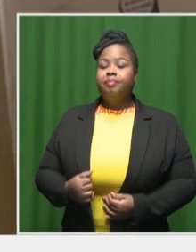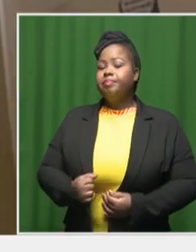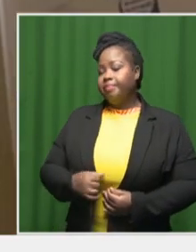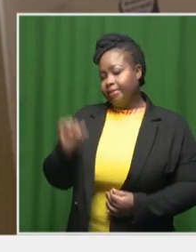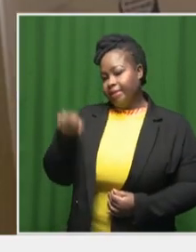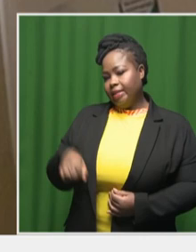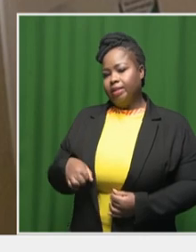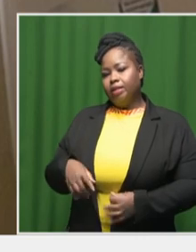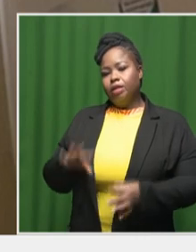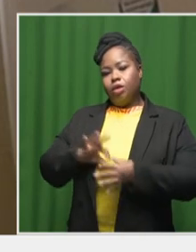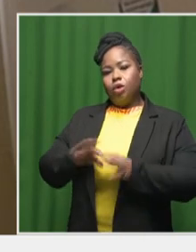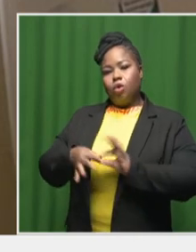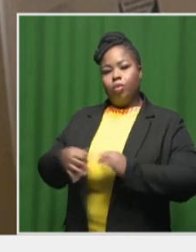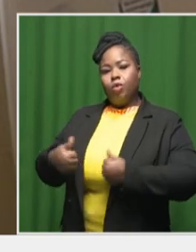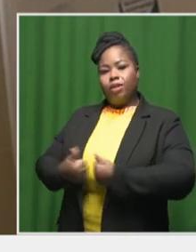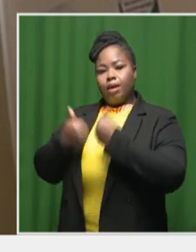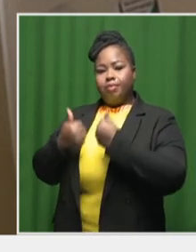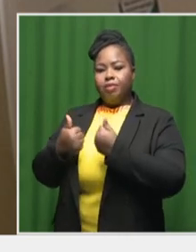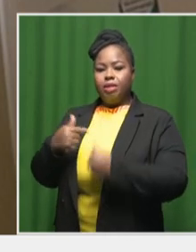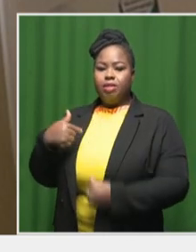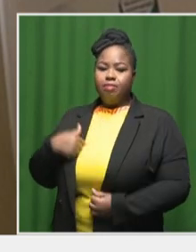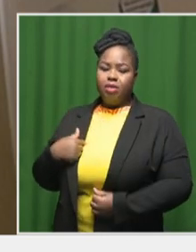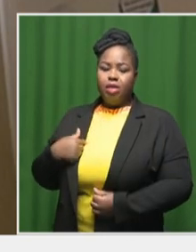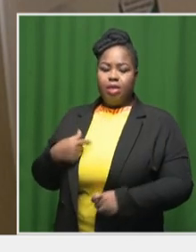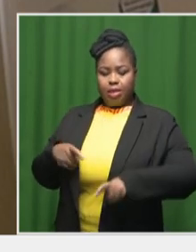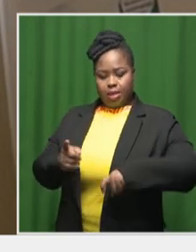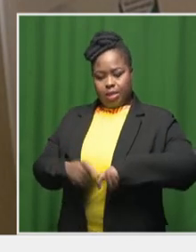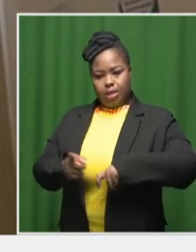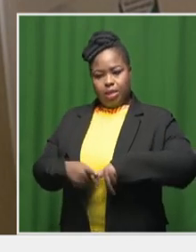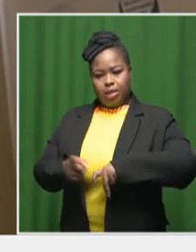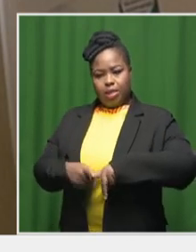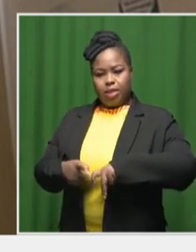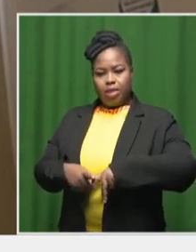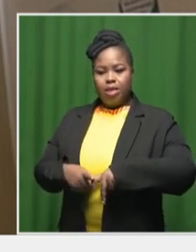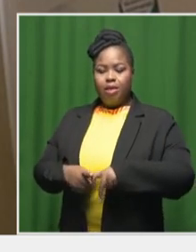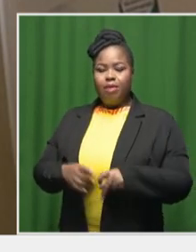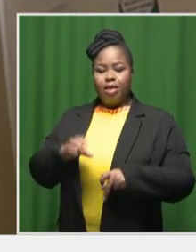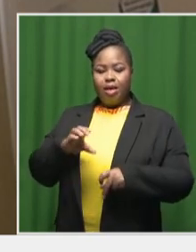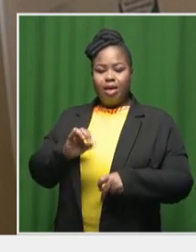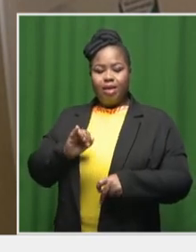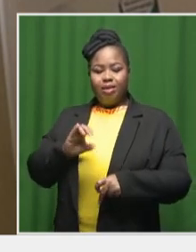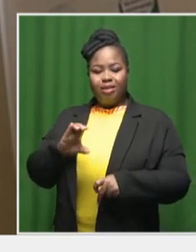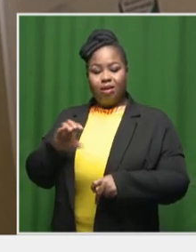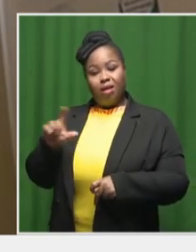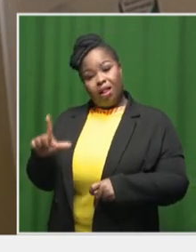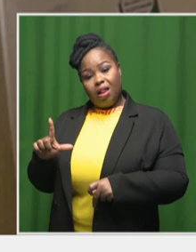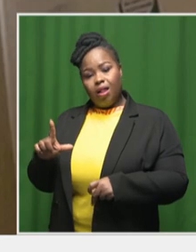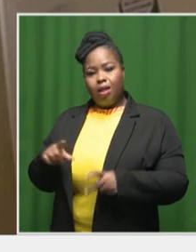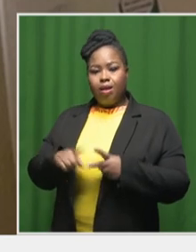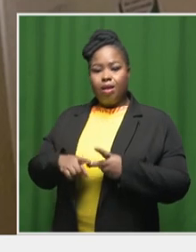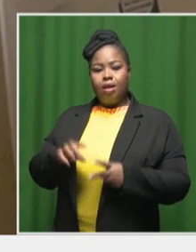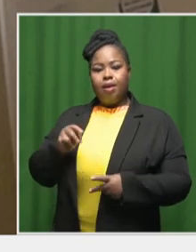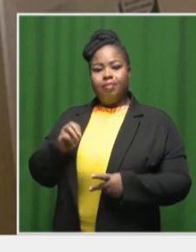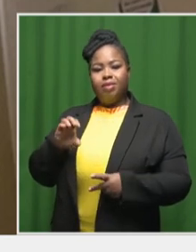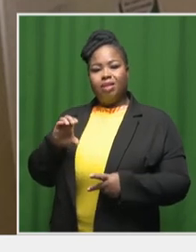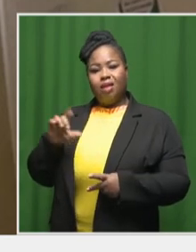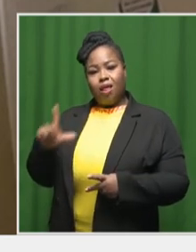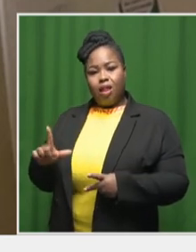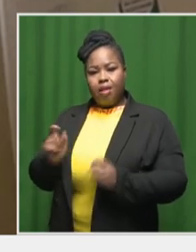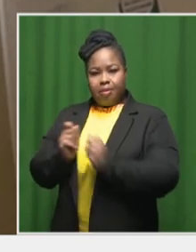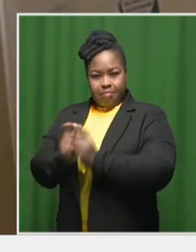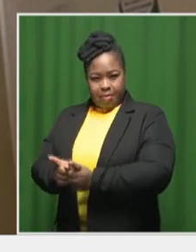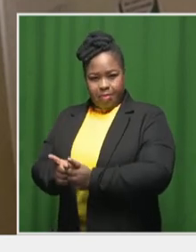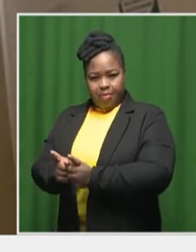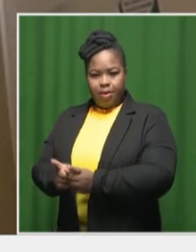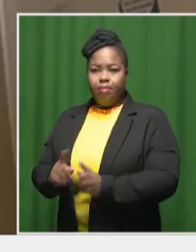year at the Commonwealth Games, I've hurt my knee. I had an ACL injury, an MCL. And